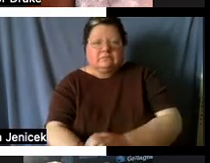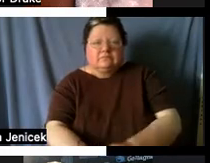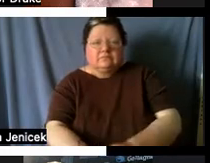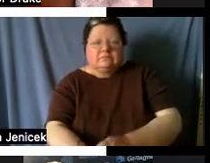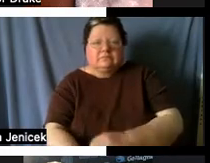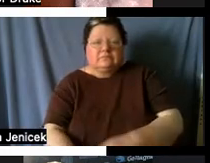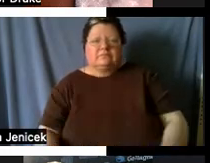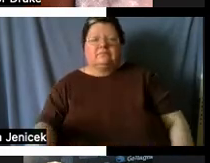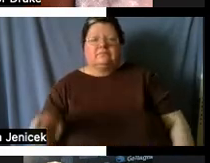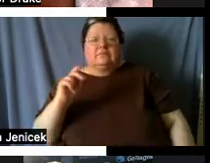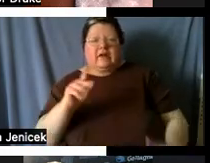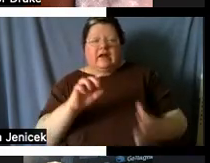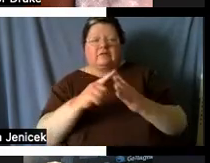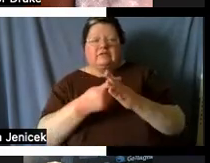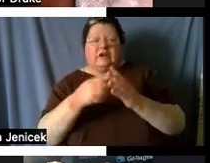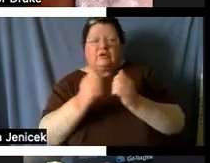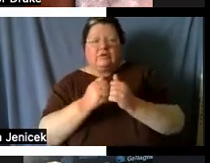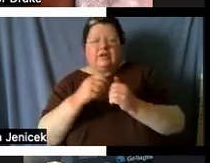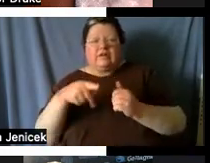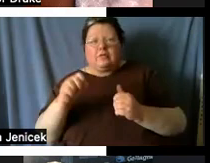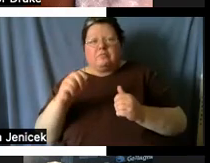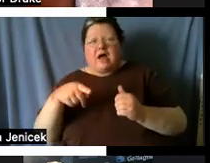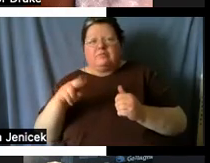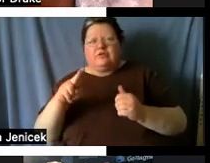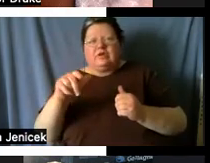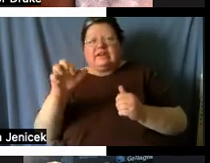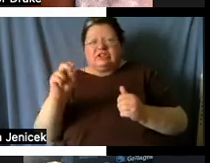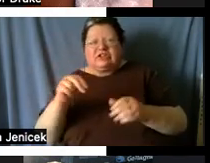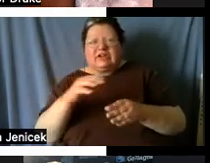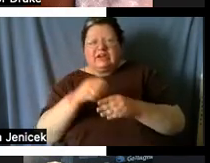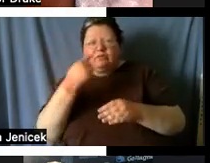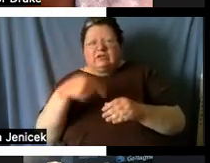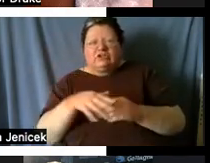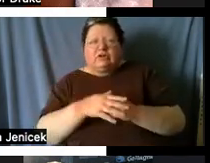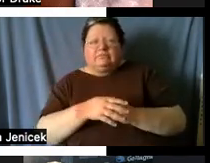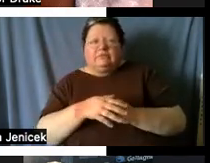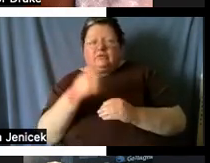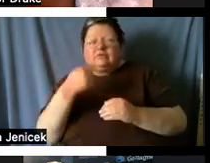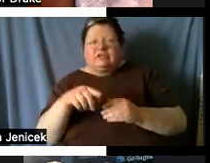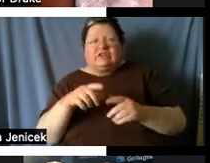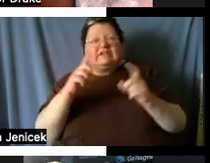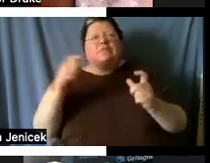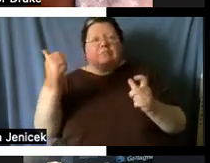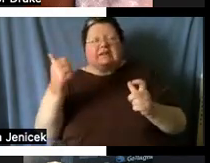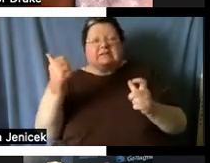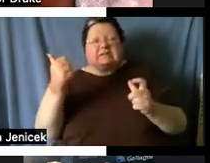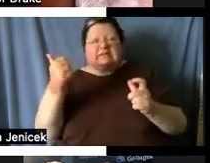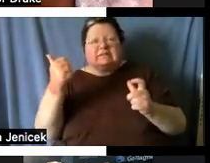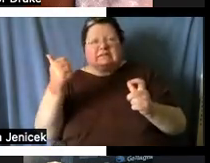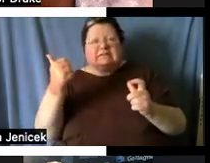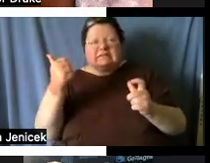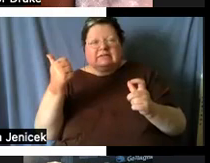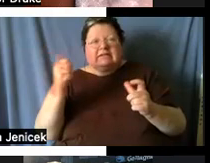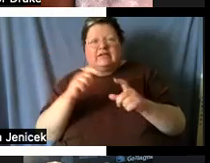Okay, I'm going to start with population in Russia. Russia is indeed the biggest by far in